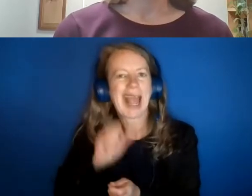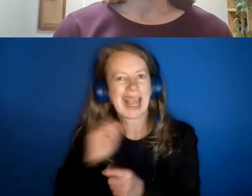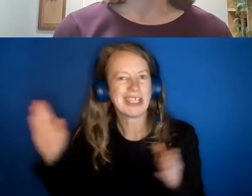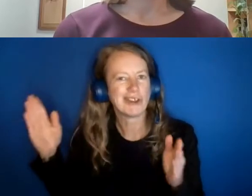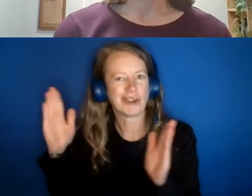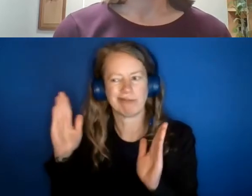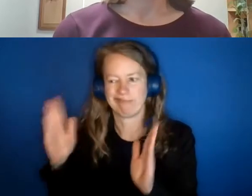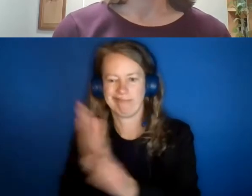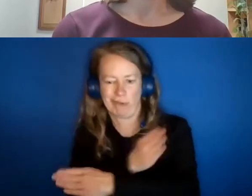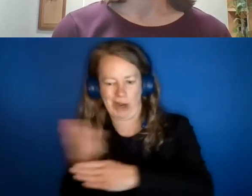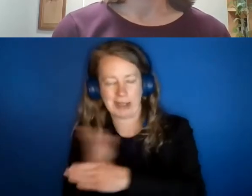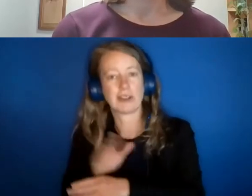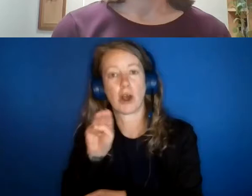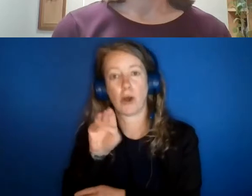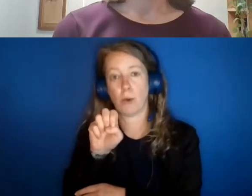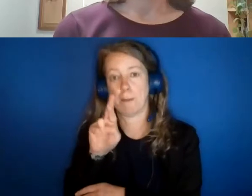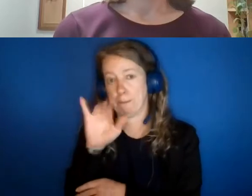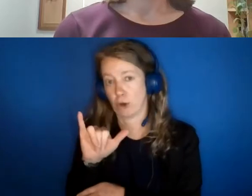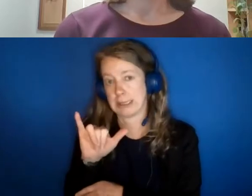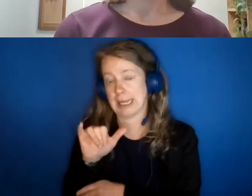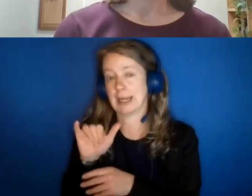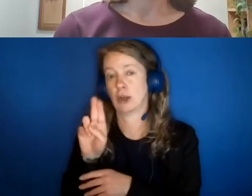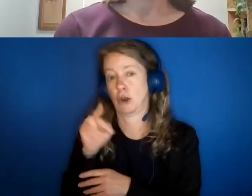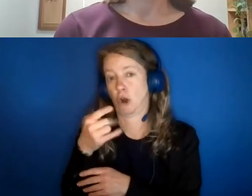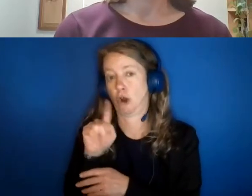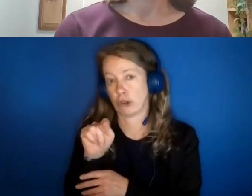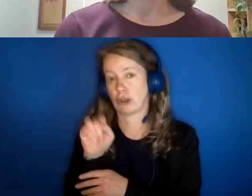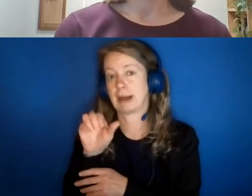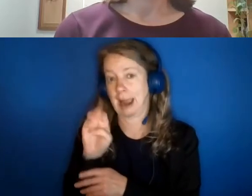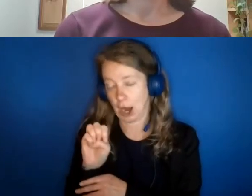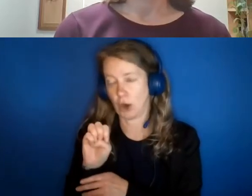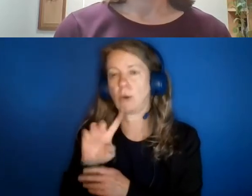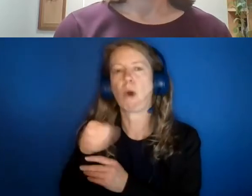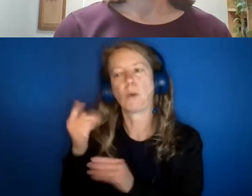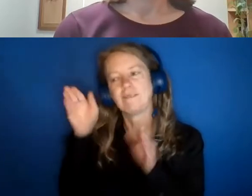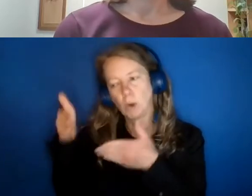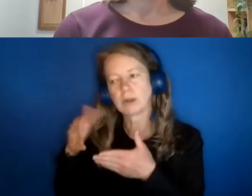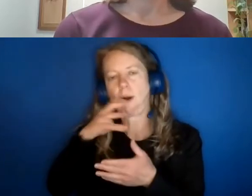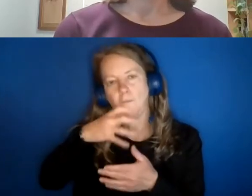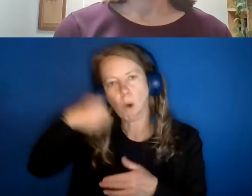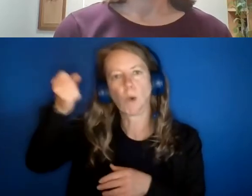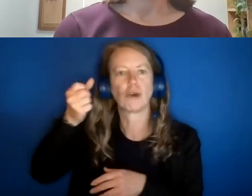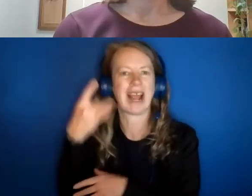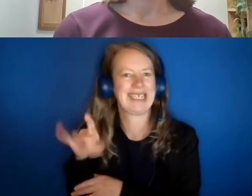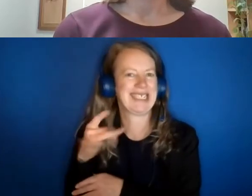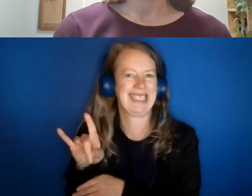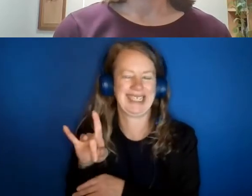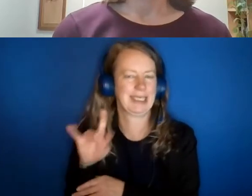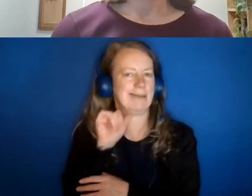treat 18 and older. We don't treat 12 and above. So keep in mind those as you look for